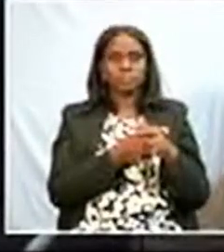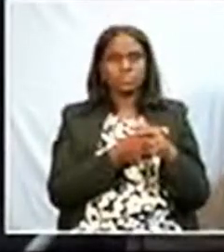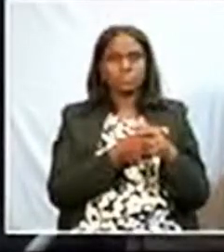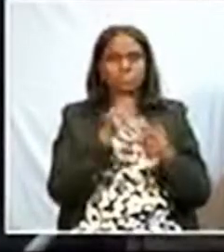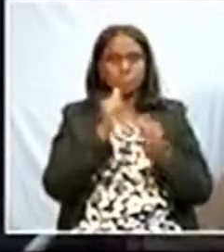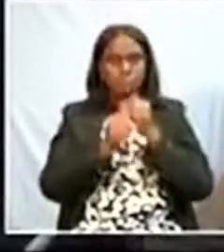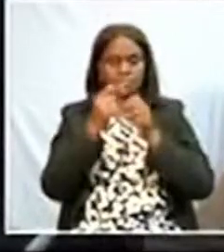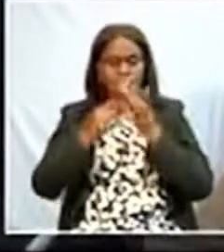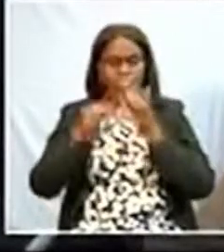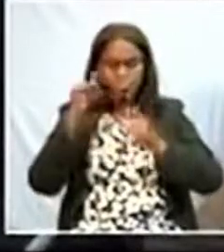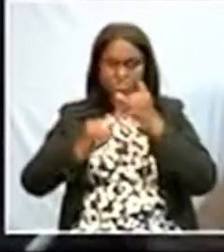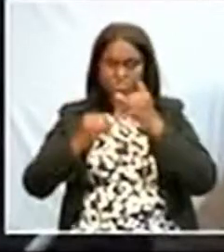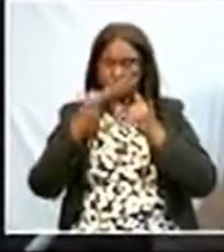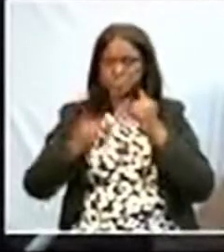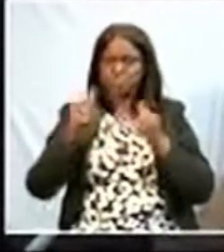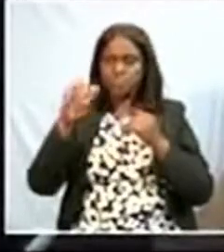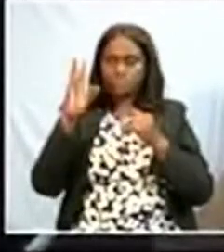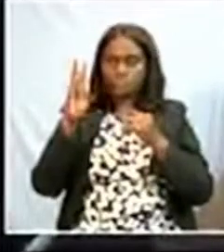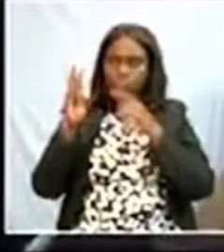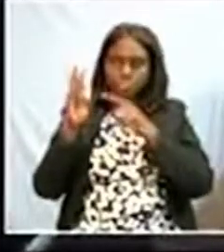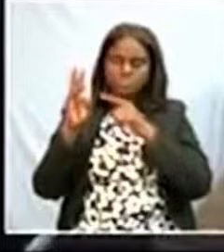which was ending 16